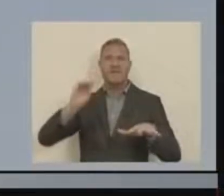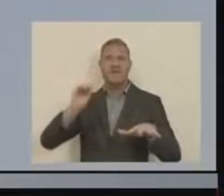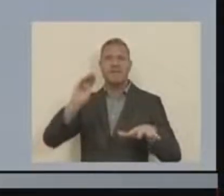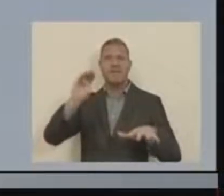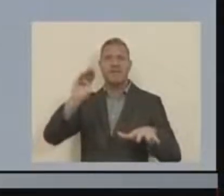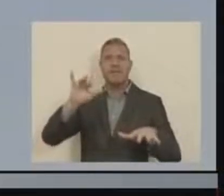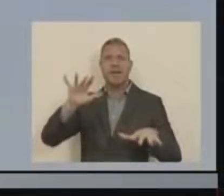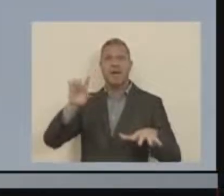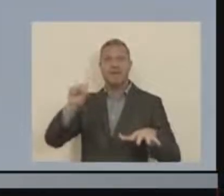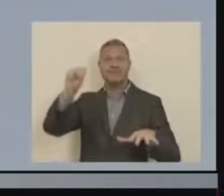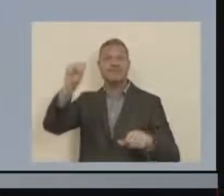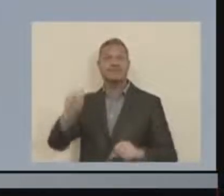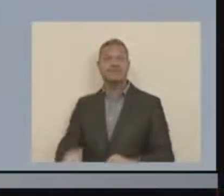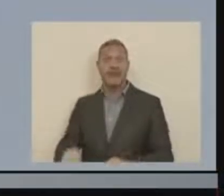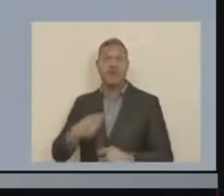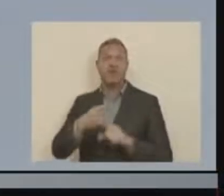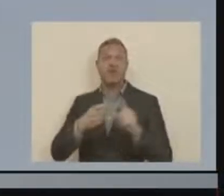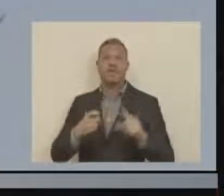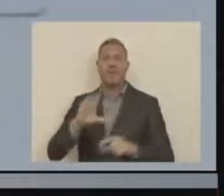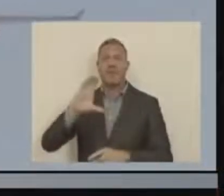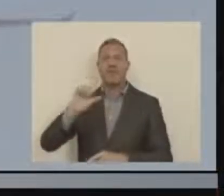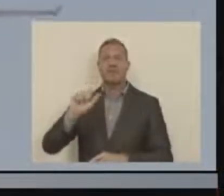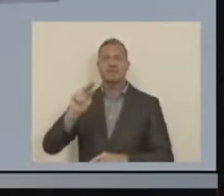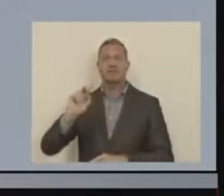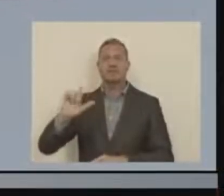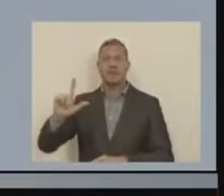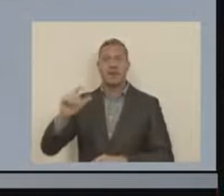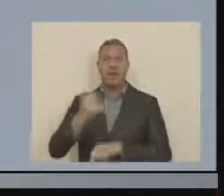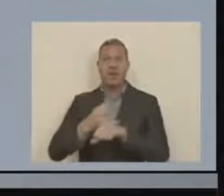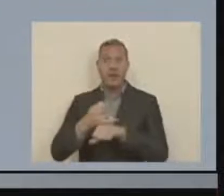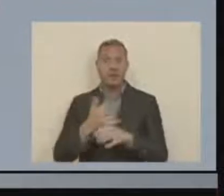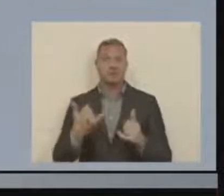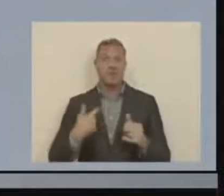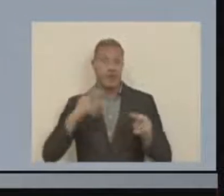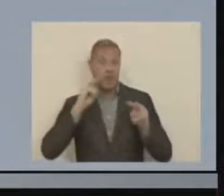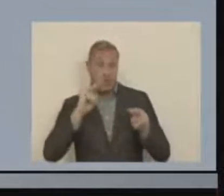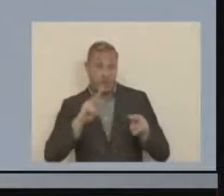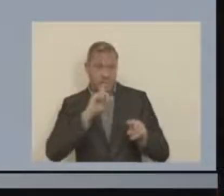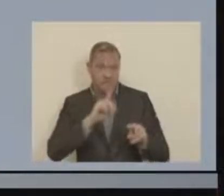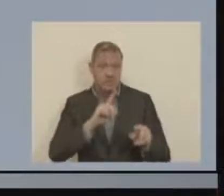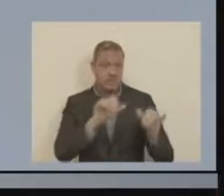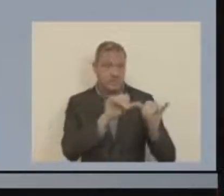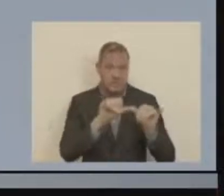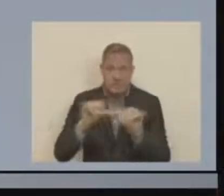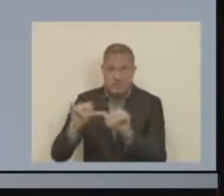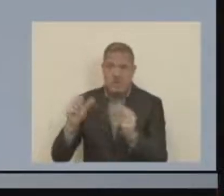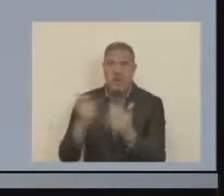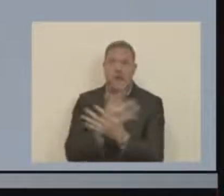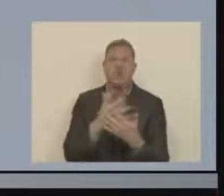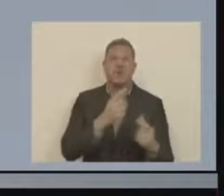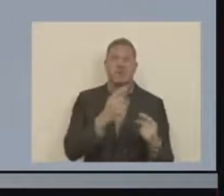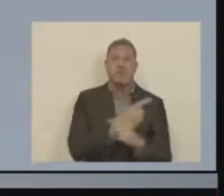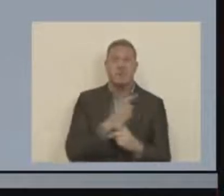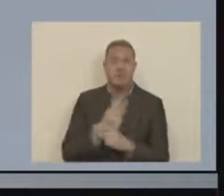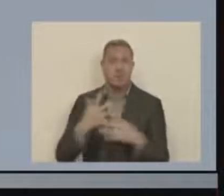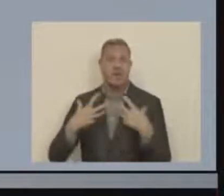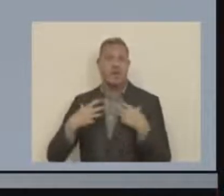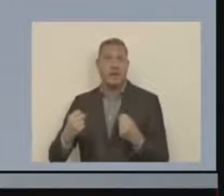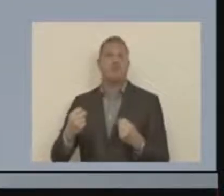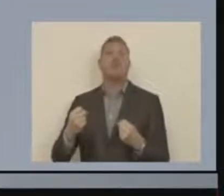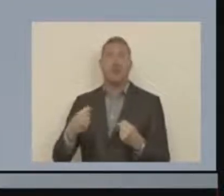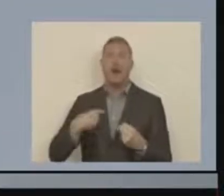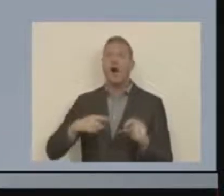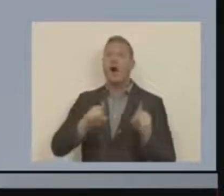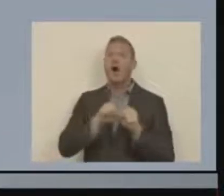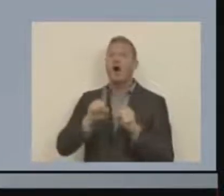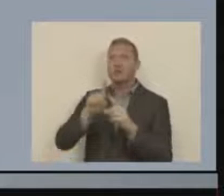of our systems are healthy through this takeoff, through this flight. In particular, we're keeping a really close eye on temperatures to make sure the mission is